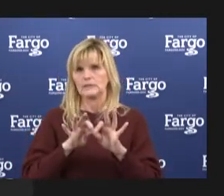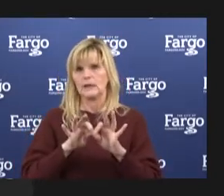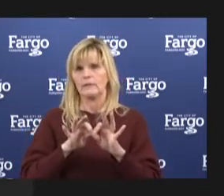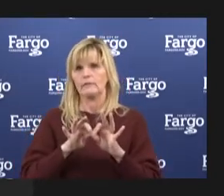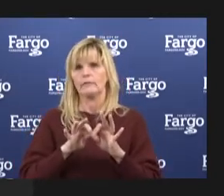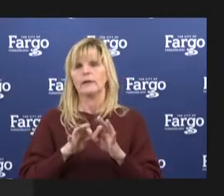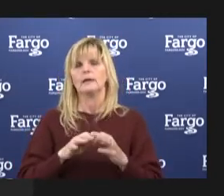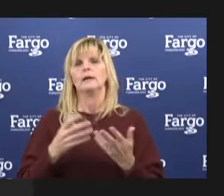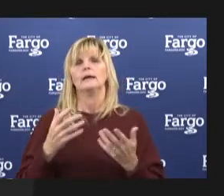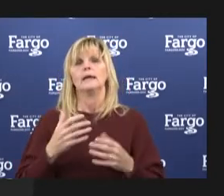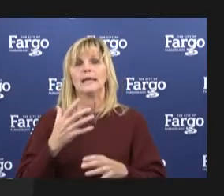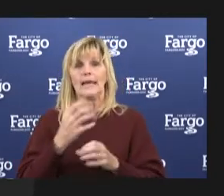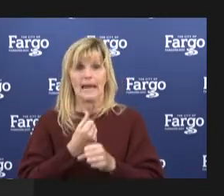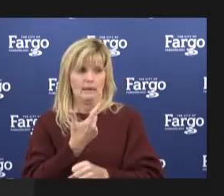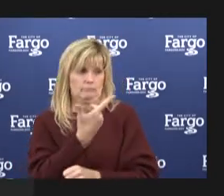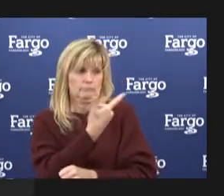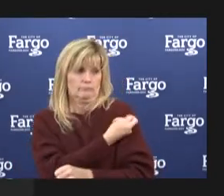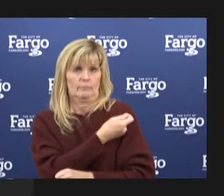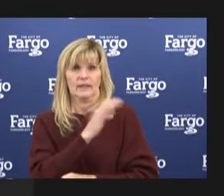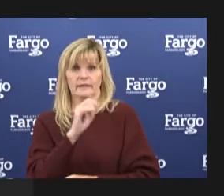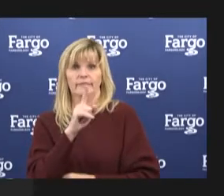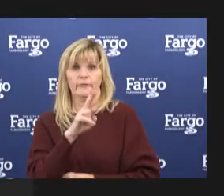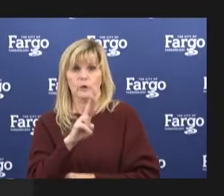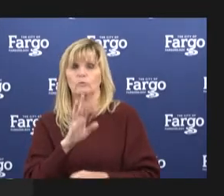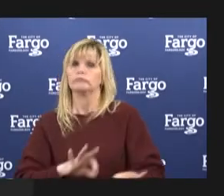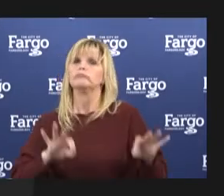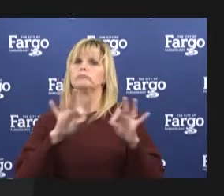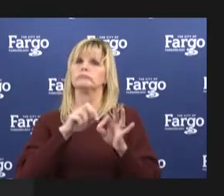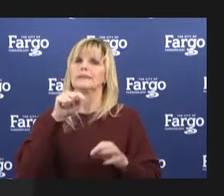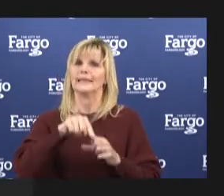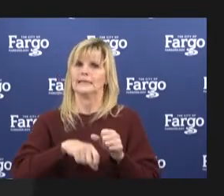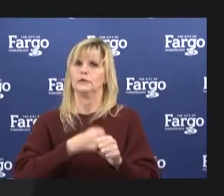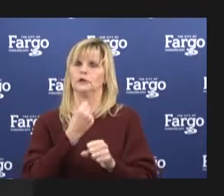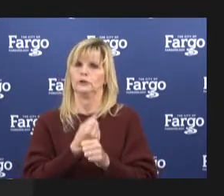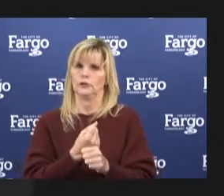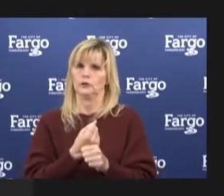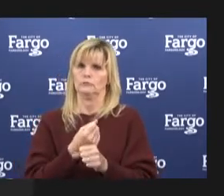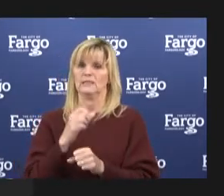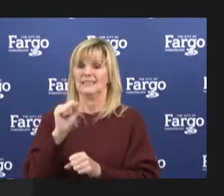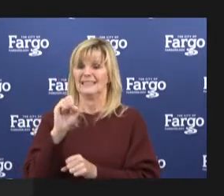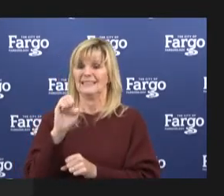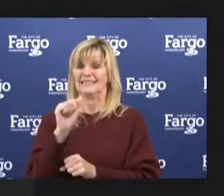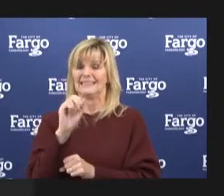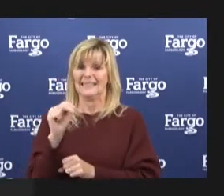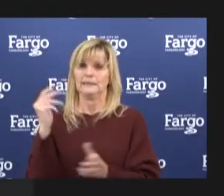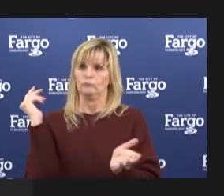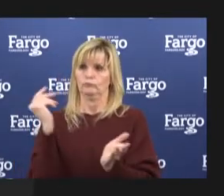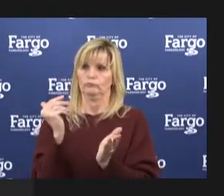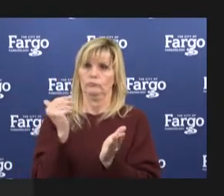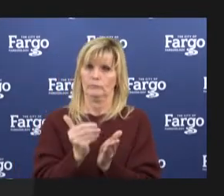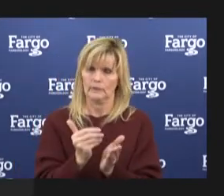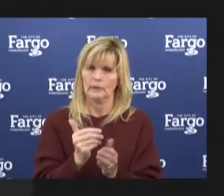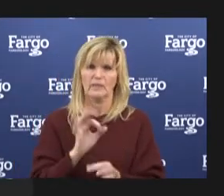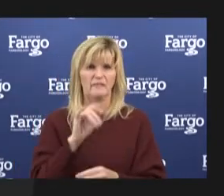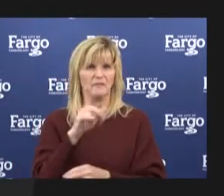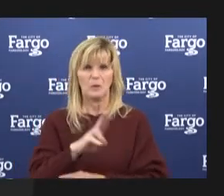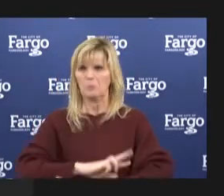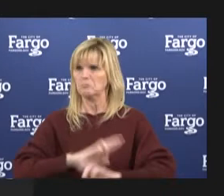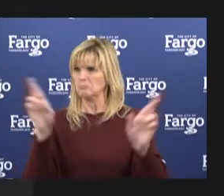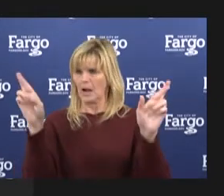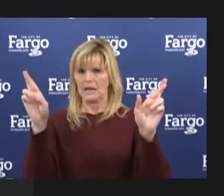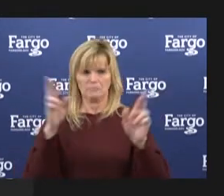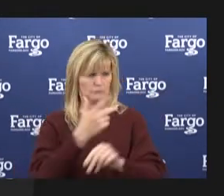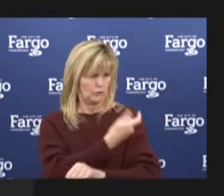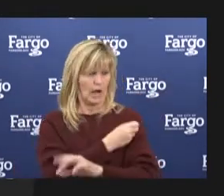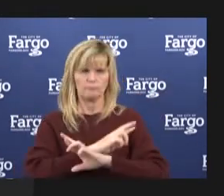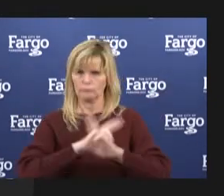getting your influenza or flu shot this year. The season is approaching. Flu shots are readily available through